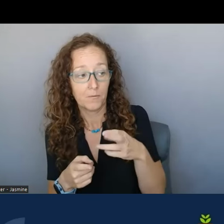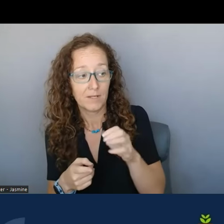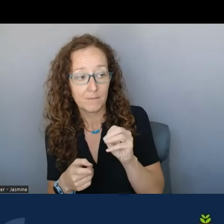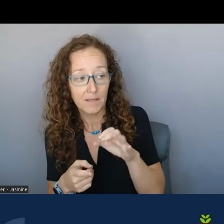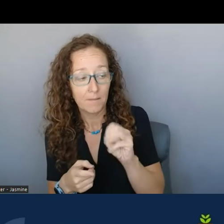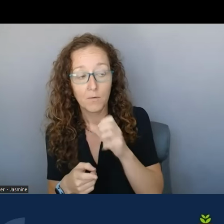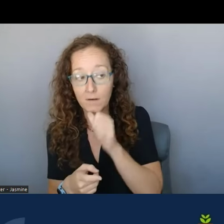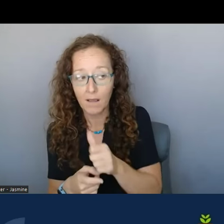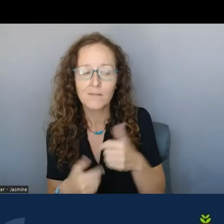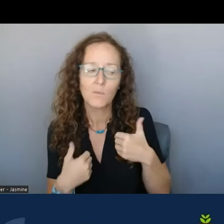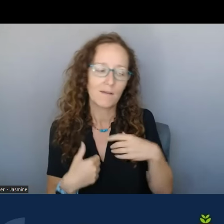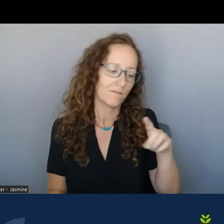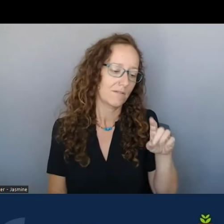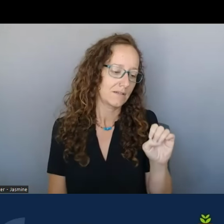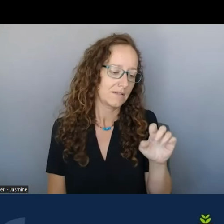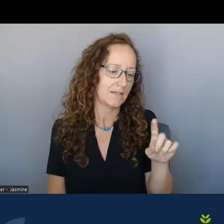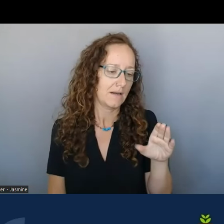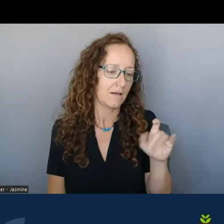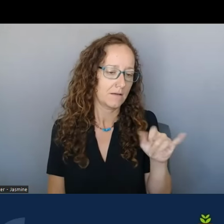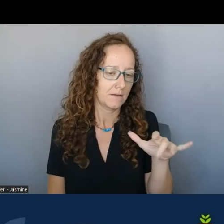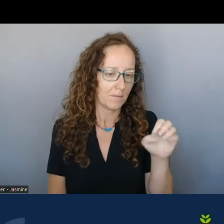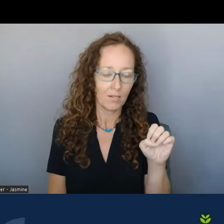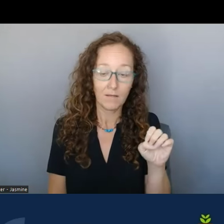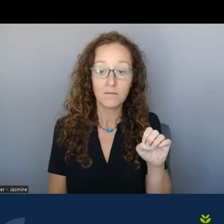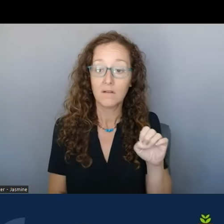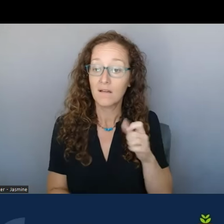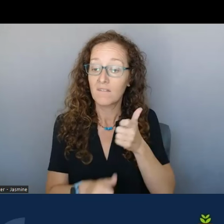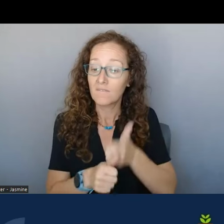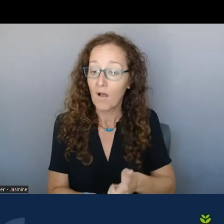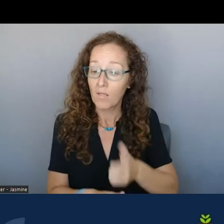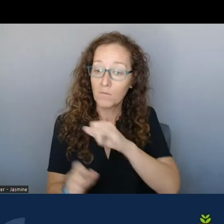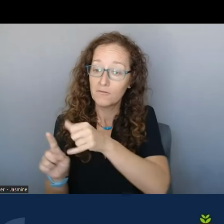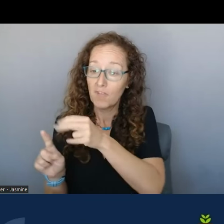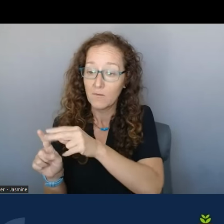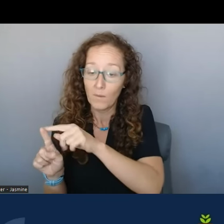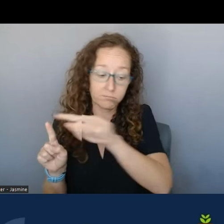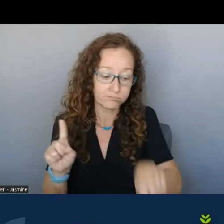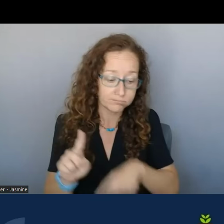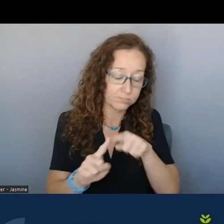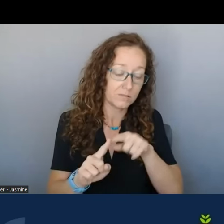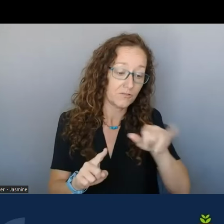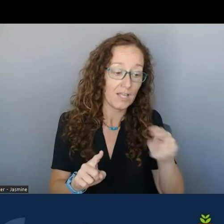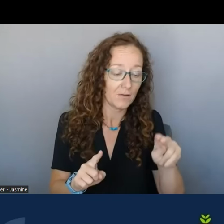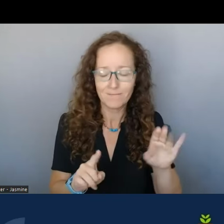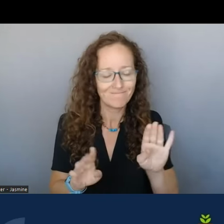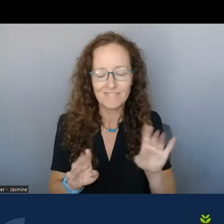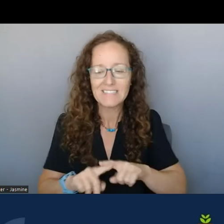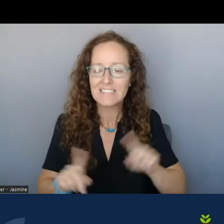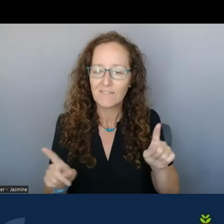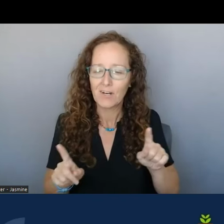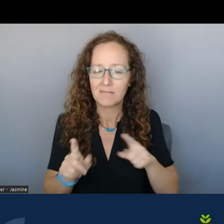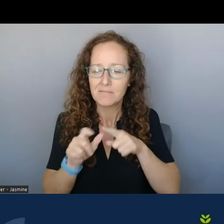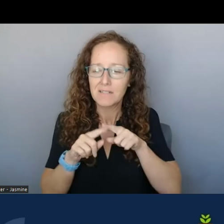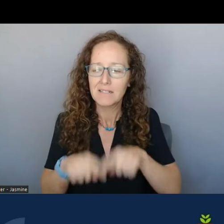off what's called a benefit period. And so that payment that you see, that $1,556, that's the deductible